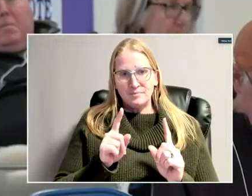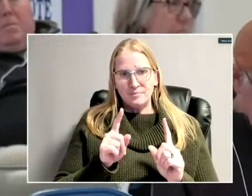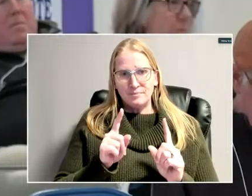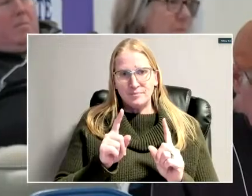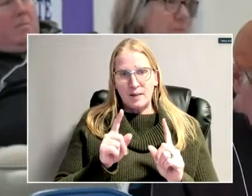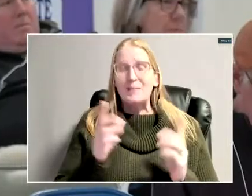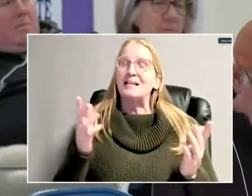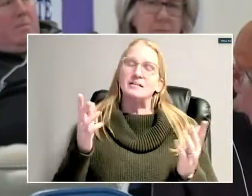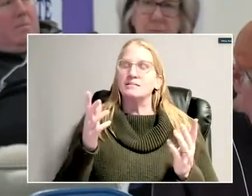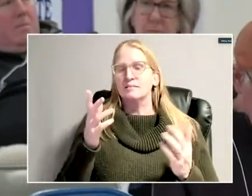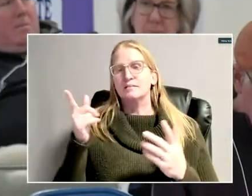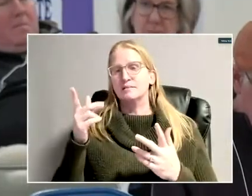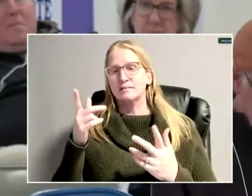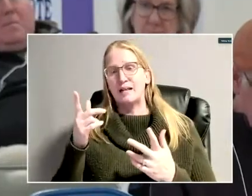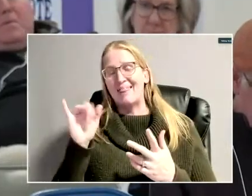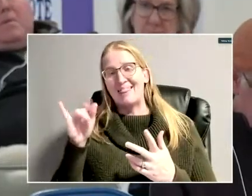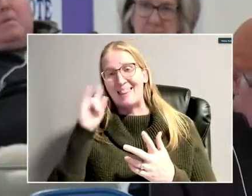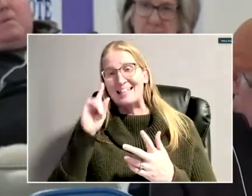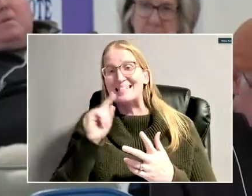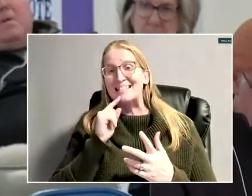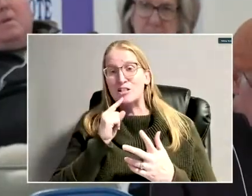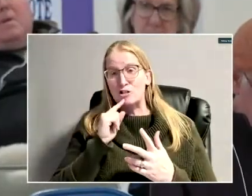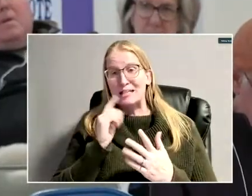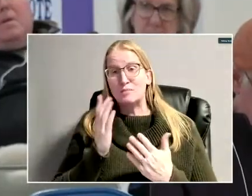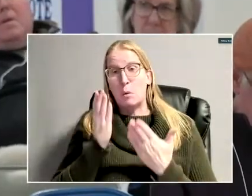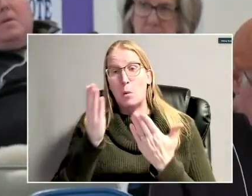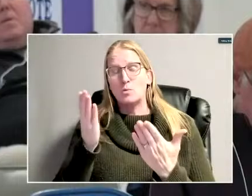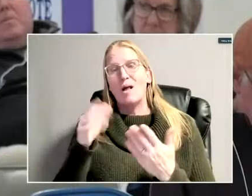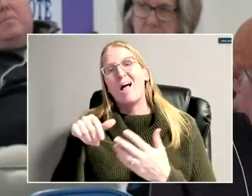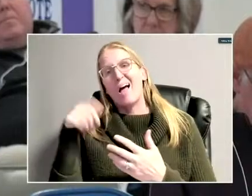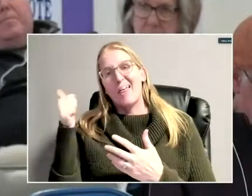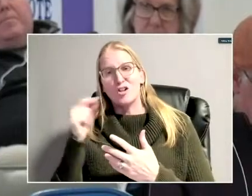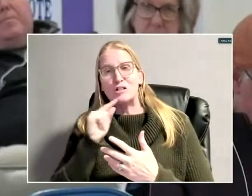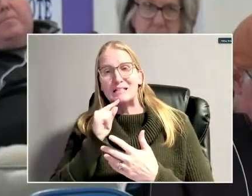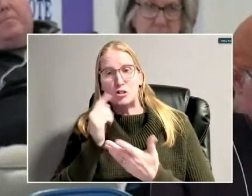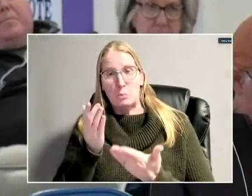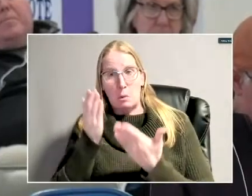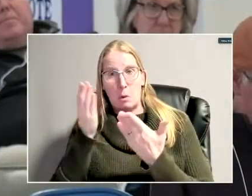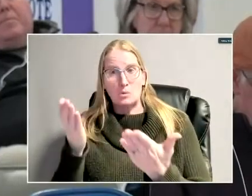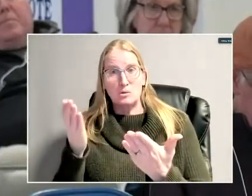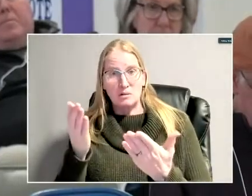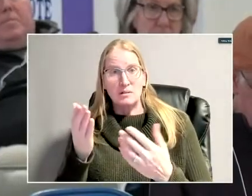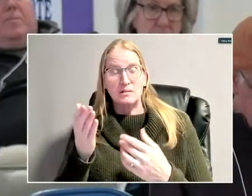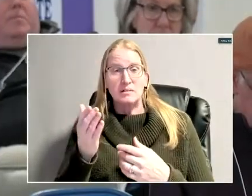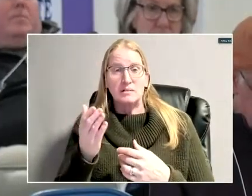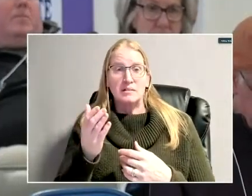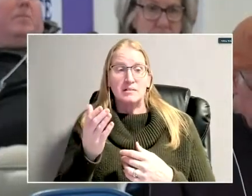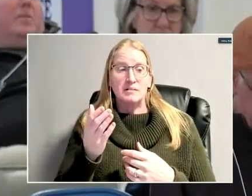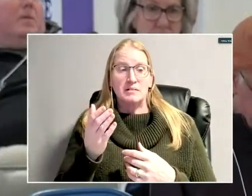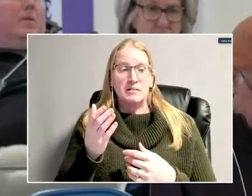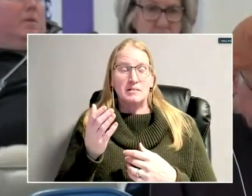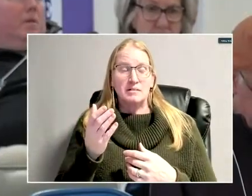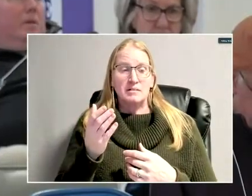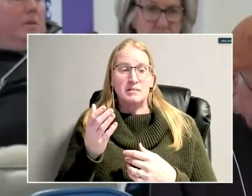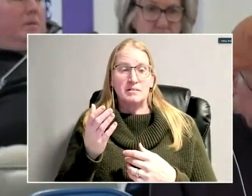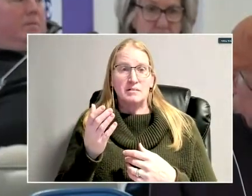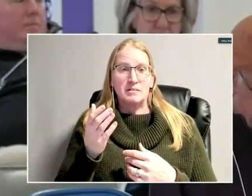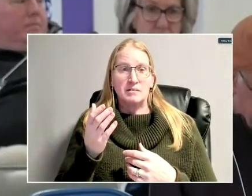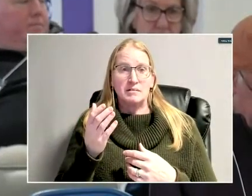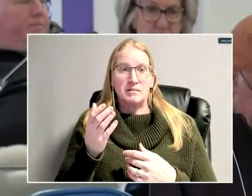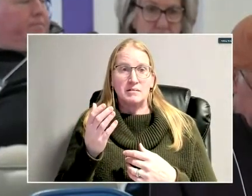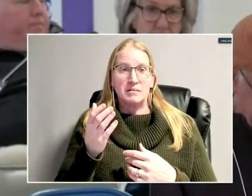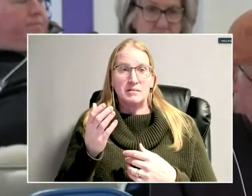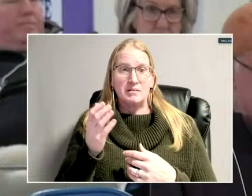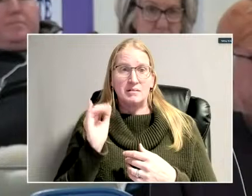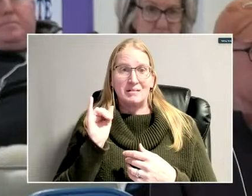serious proposals might be more in keeping with the um delightfully boring